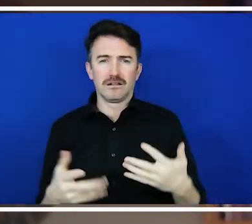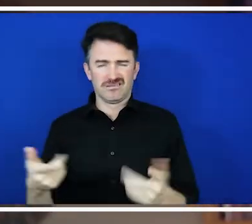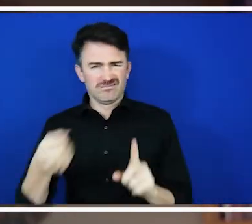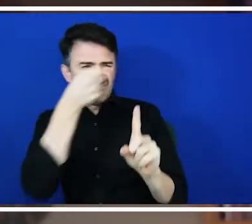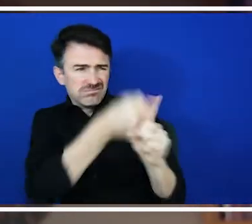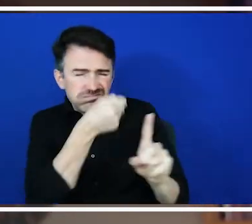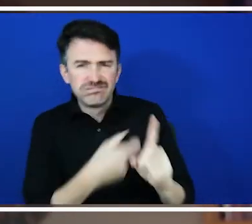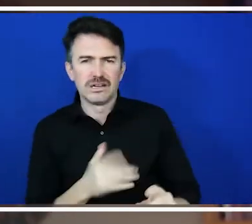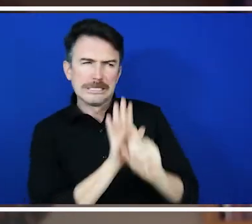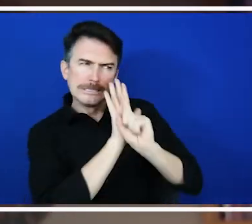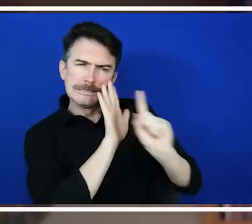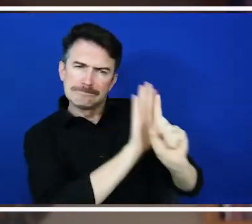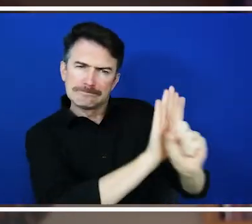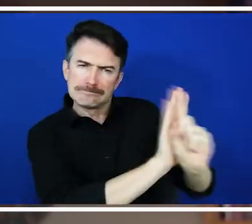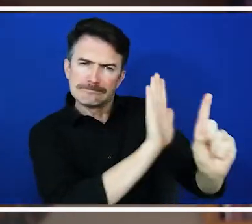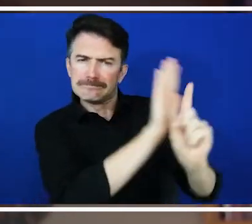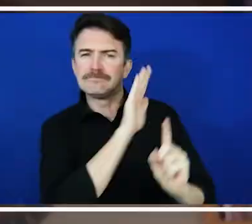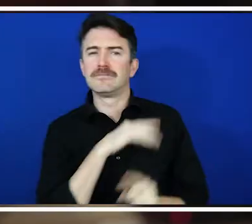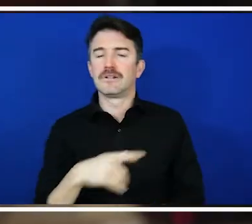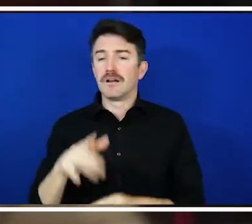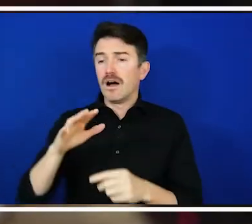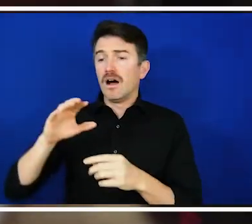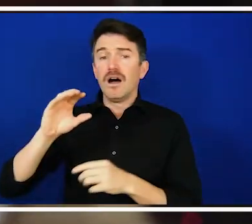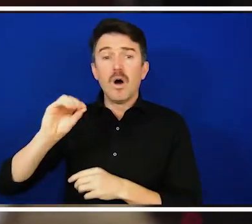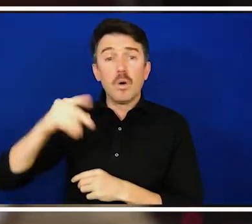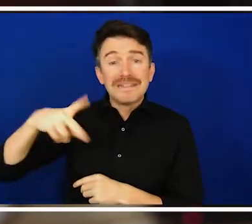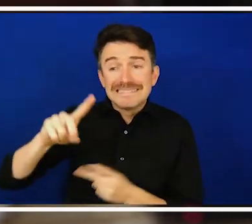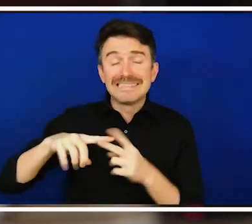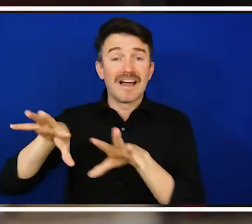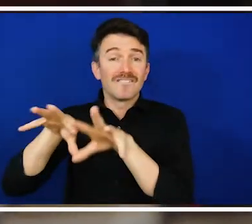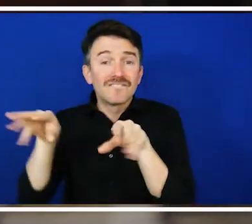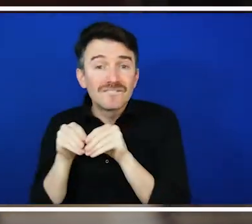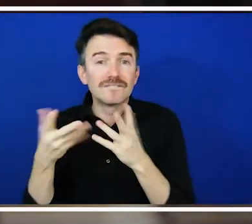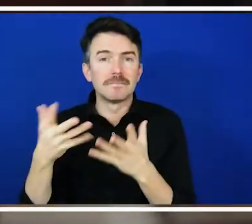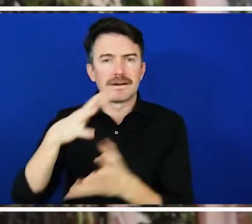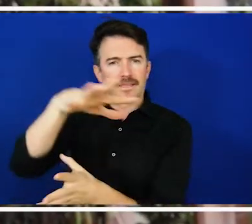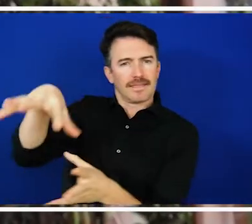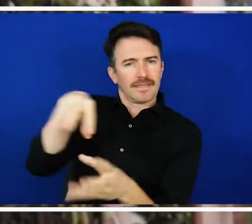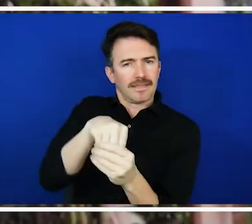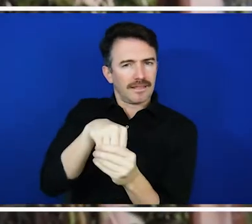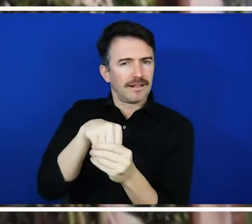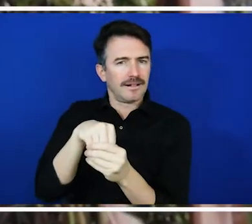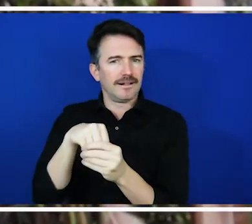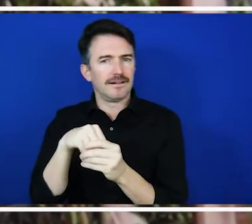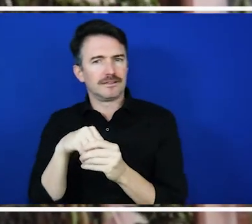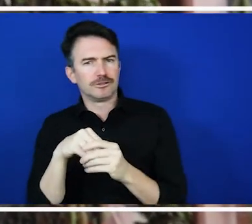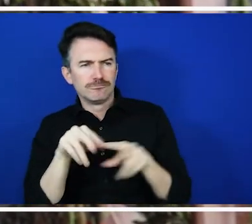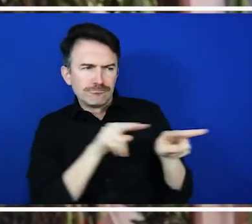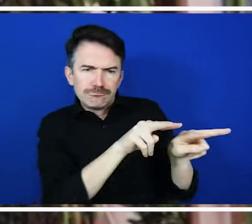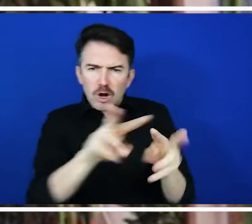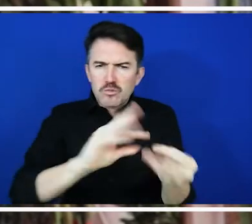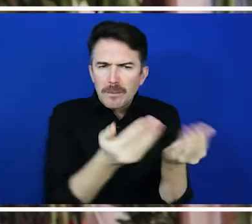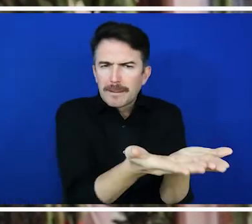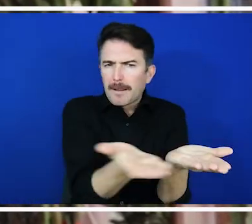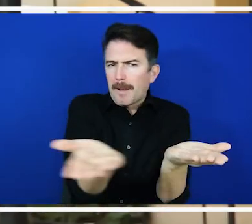Many of the things that were done because of the pressure and the activism of OPDs and families, in response to the problems